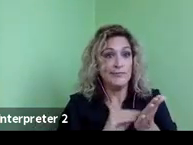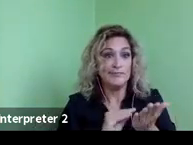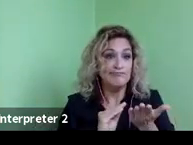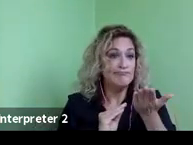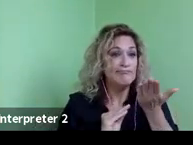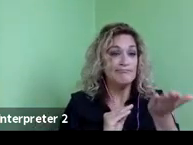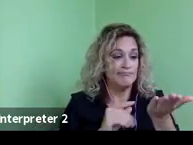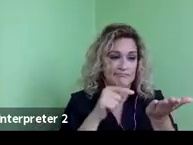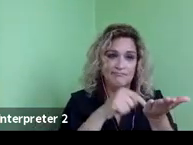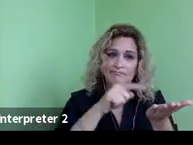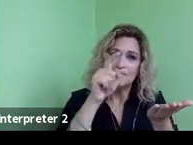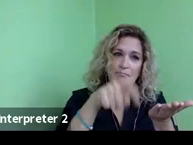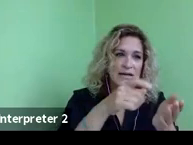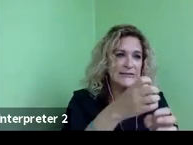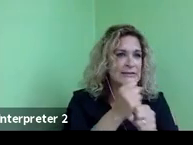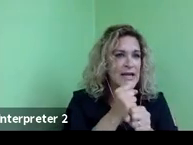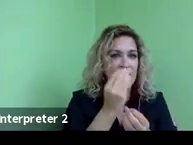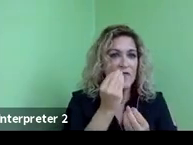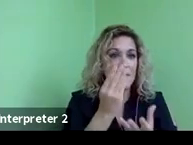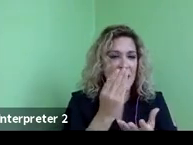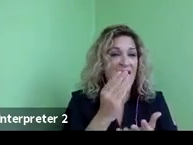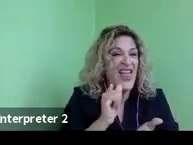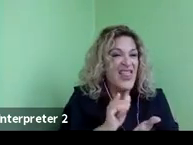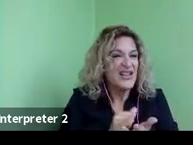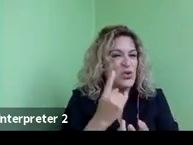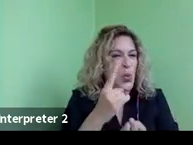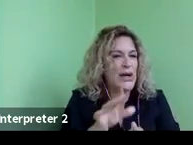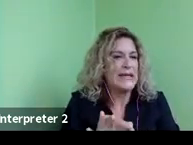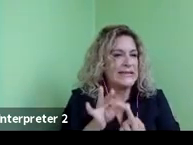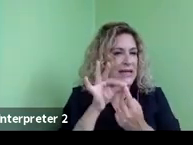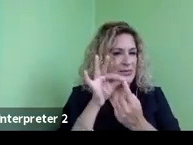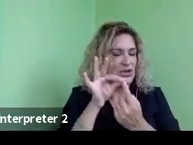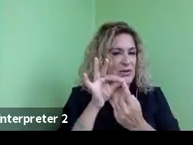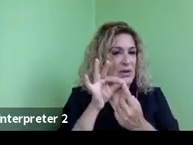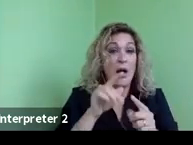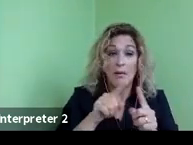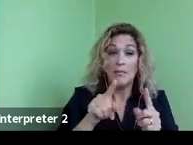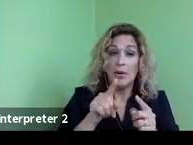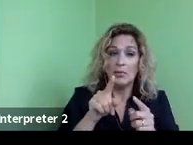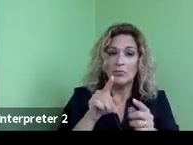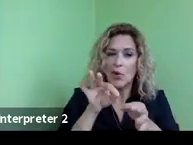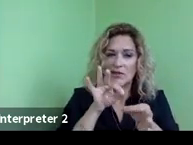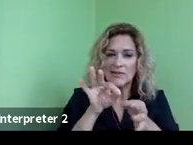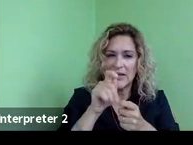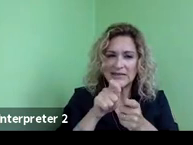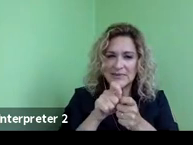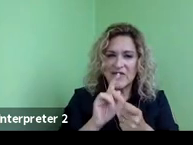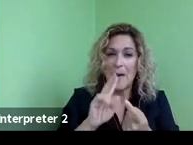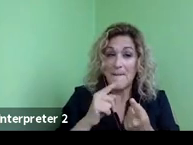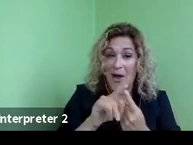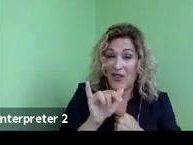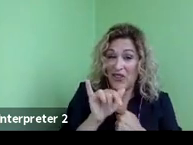one exception. But we're gonna talk about the specifics of that in a bit. But it's not